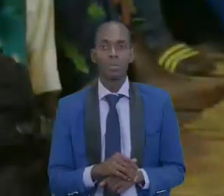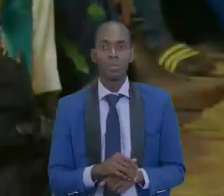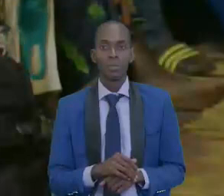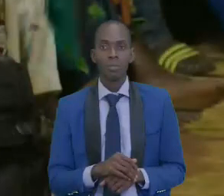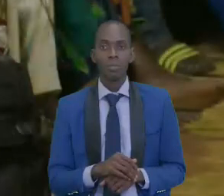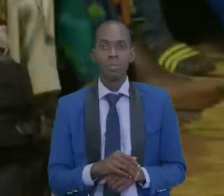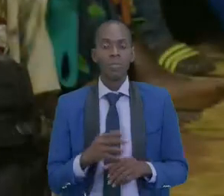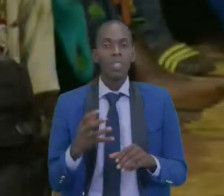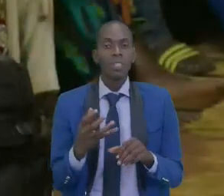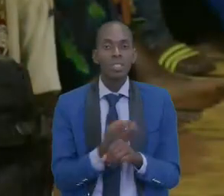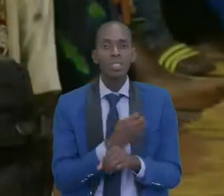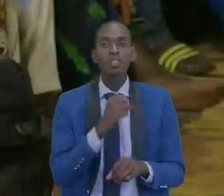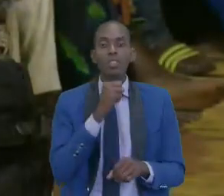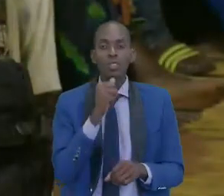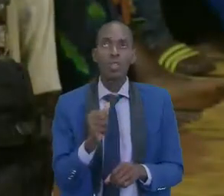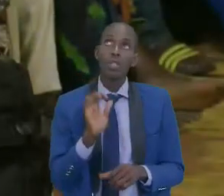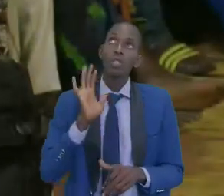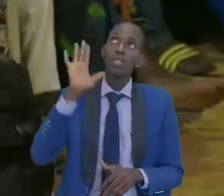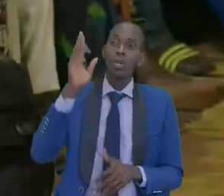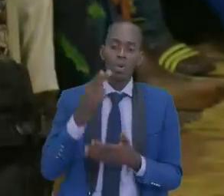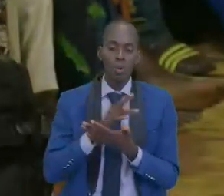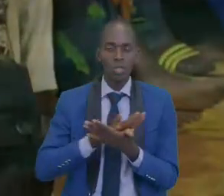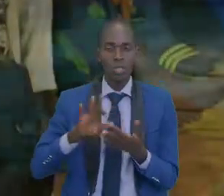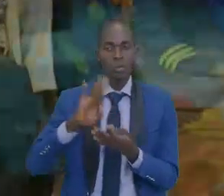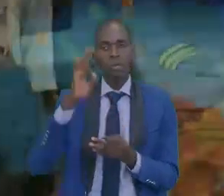Take not thy Holy Spirit from me.